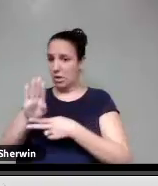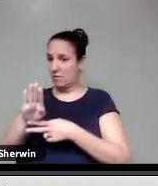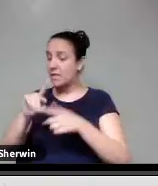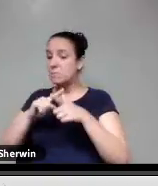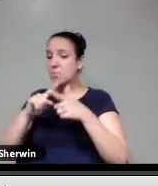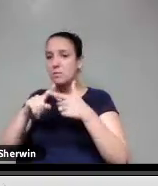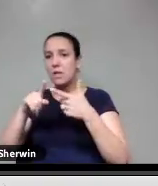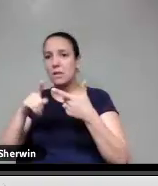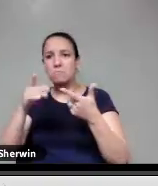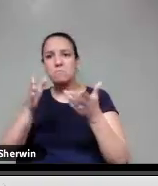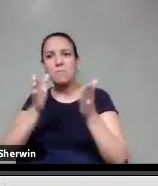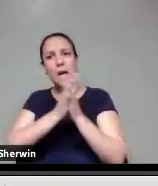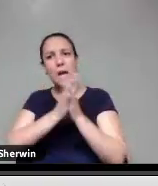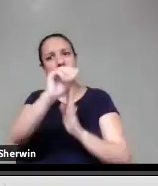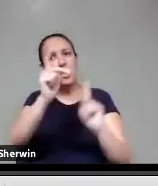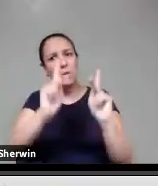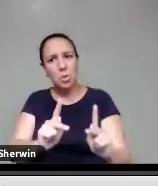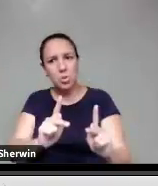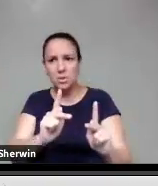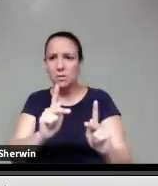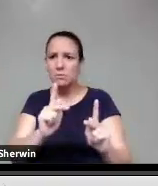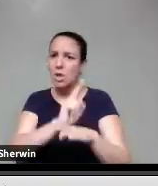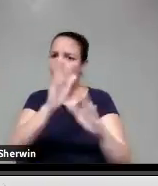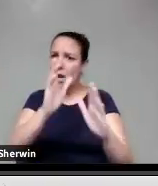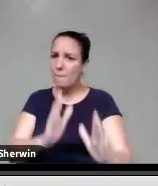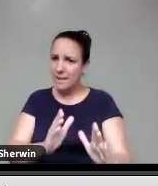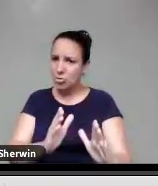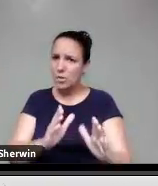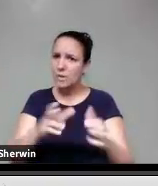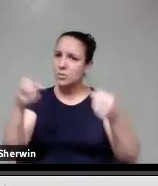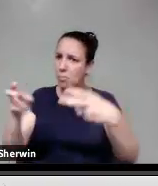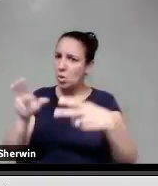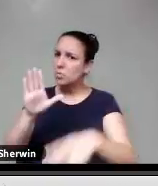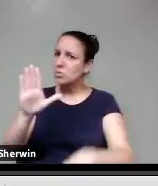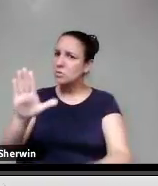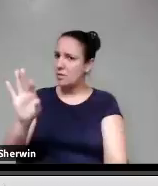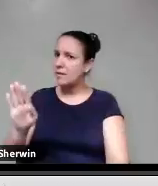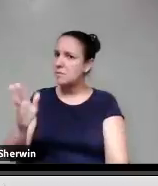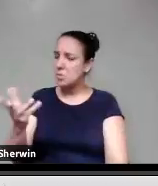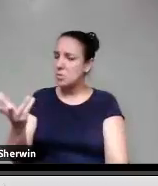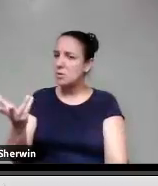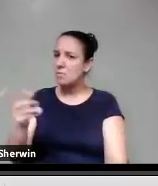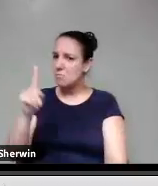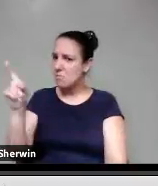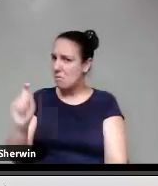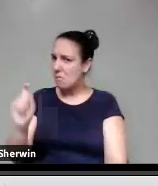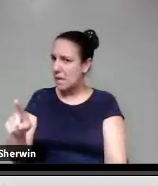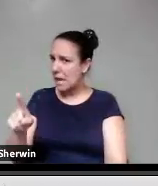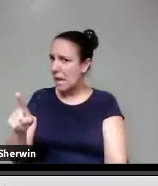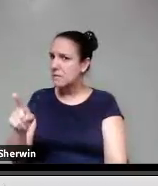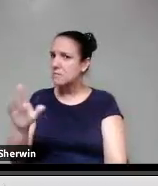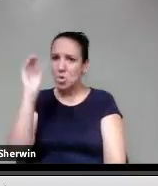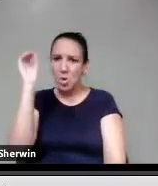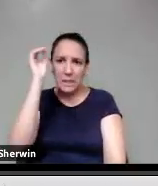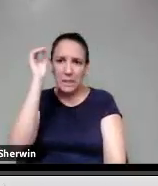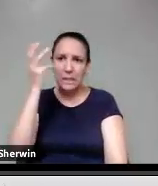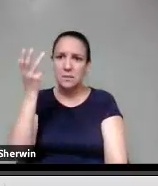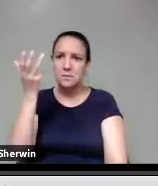on their Facebook and you might get some response that way. But which one of these that we've talked about, and I think we've talked about 6 of